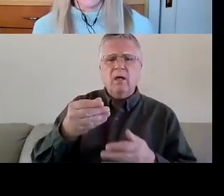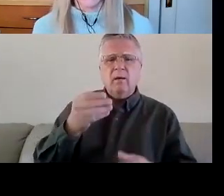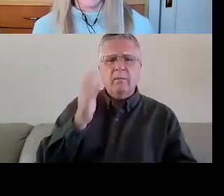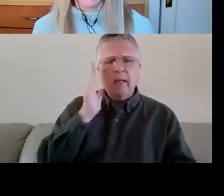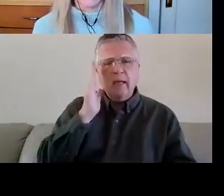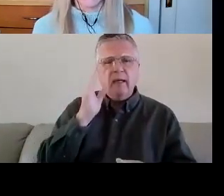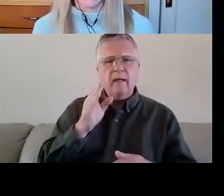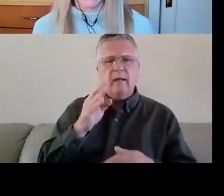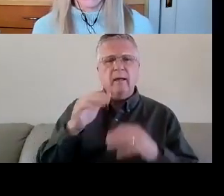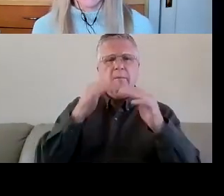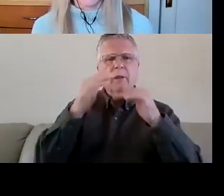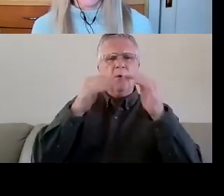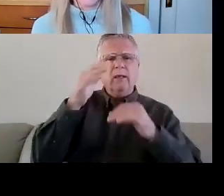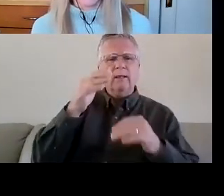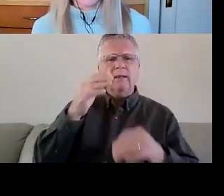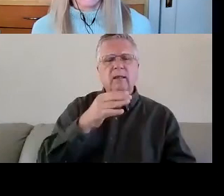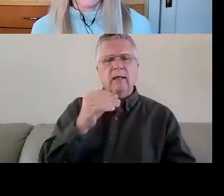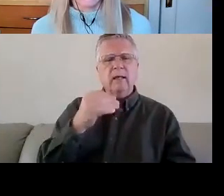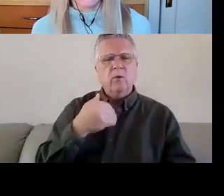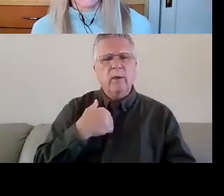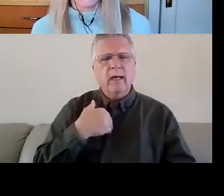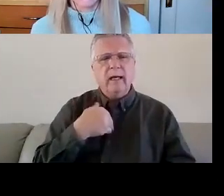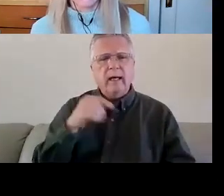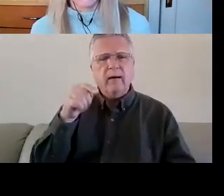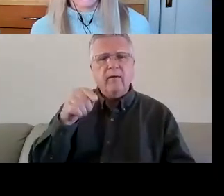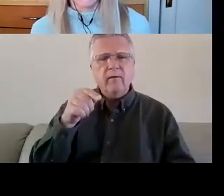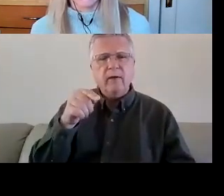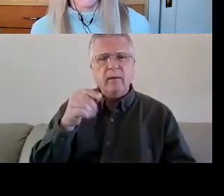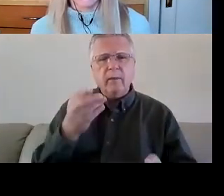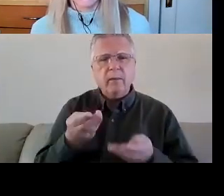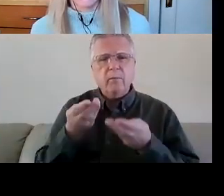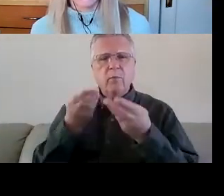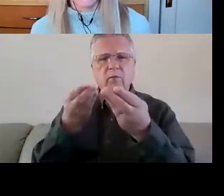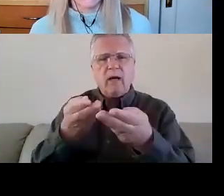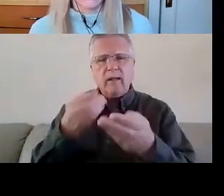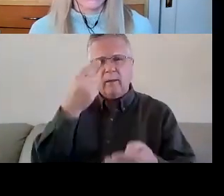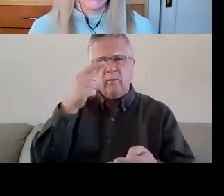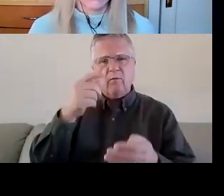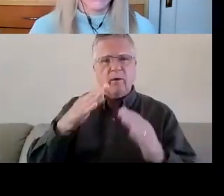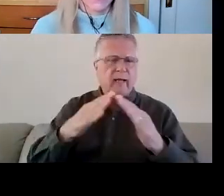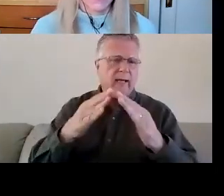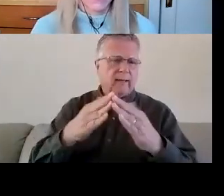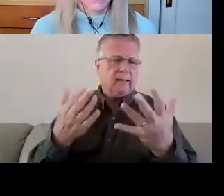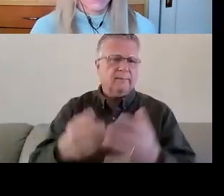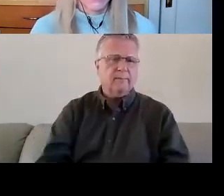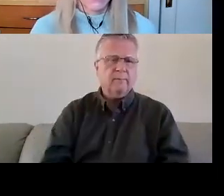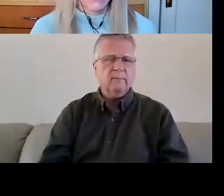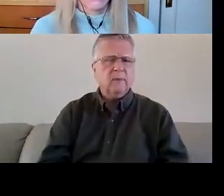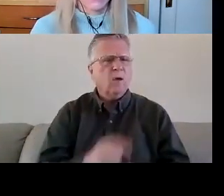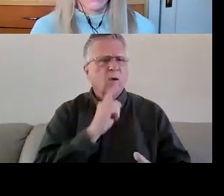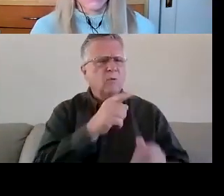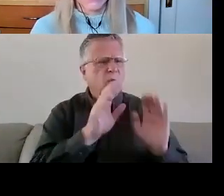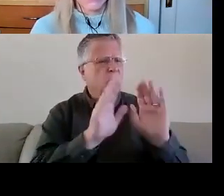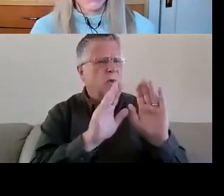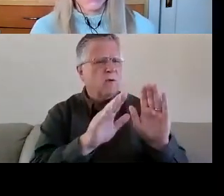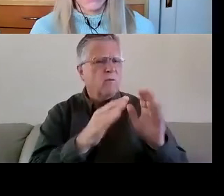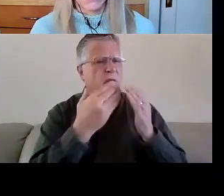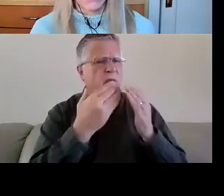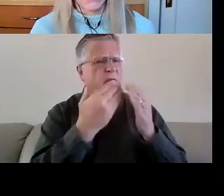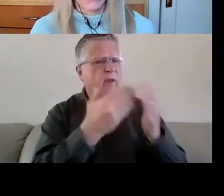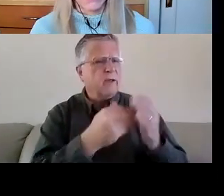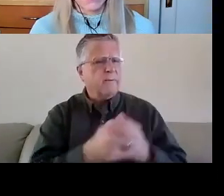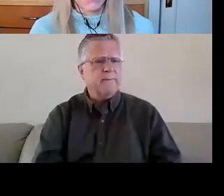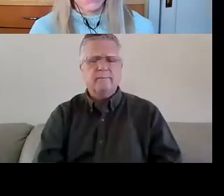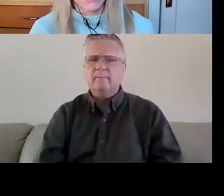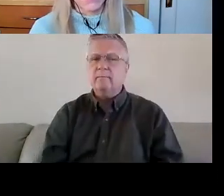rehab them, and provide them for housing. It's wonderful. Thank you.